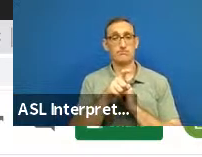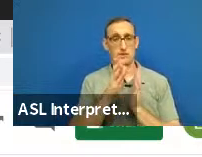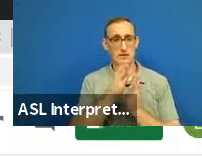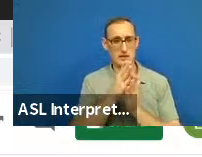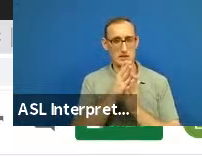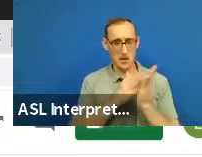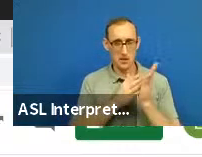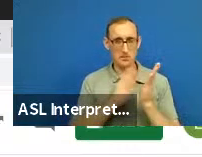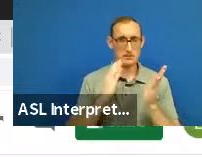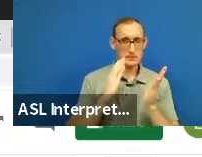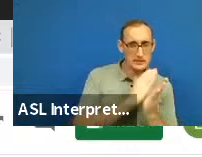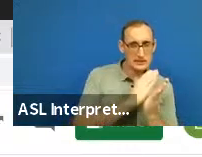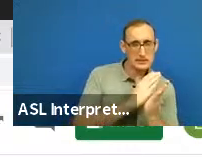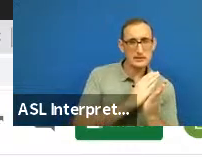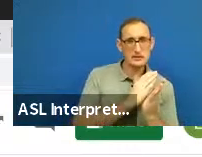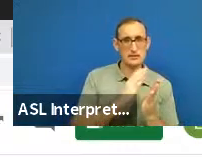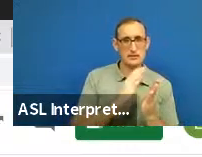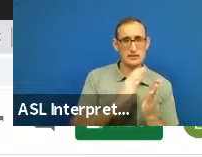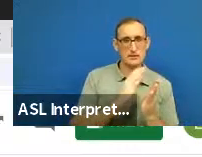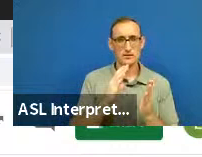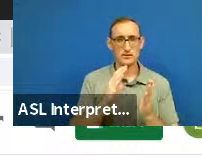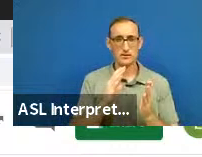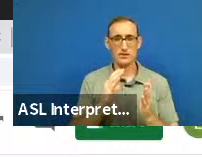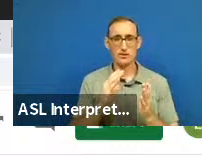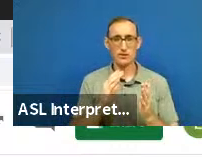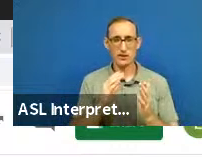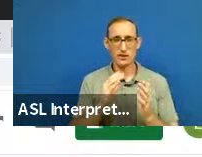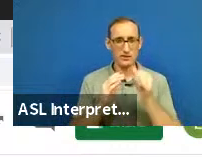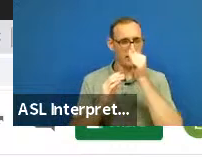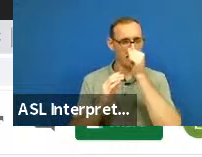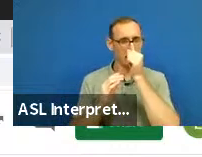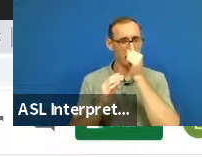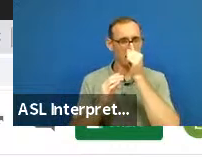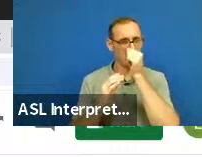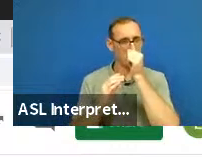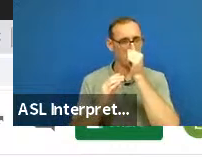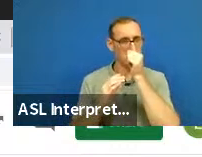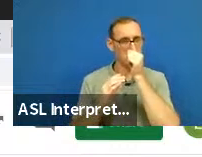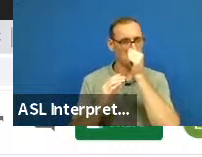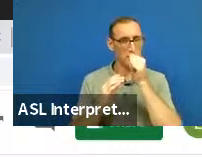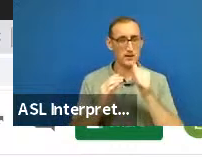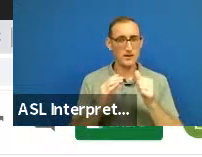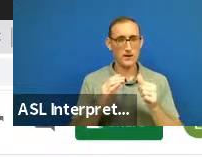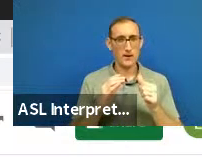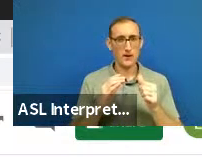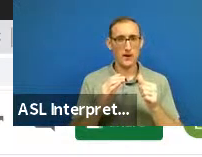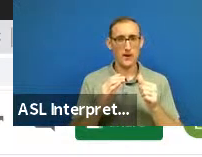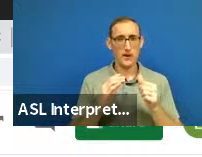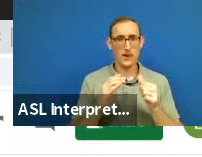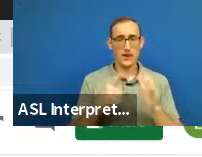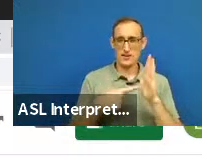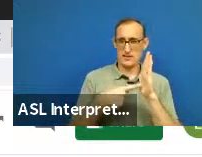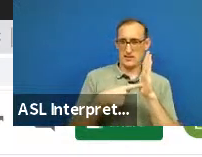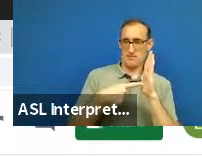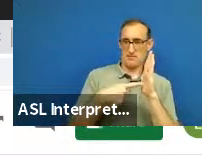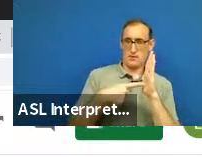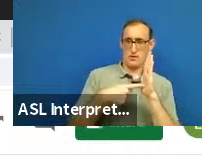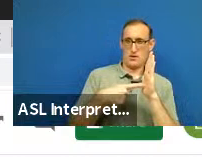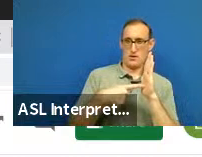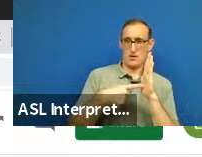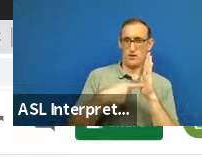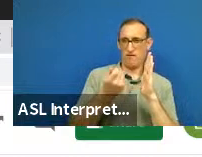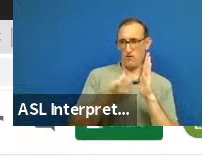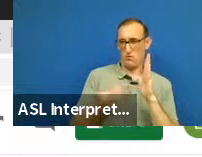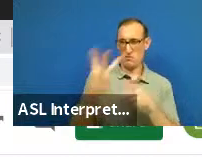there. So for instance, if we take policy, but it's been the case with property too. So it says